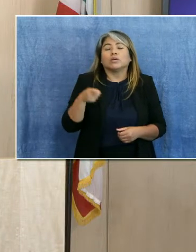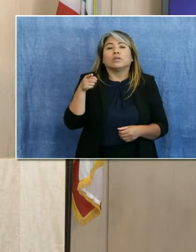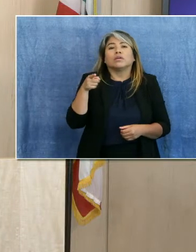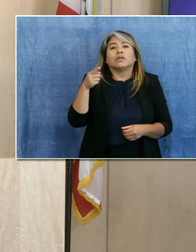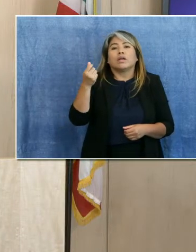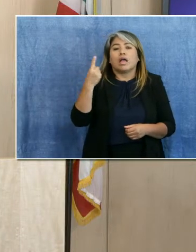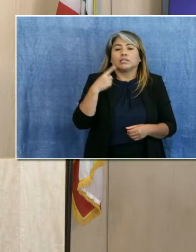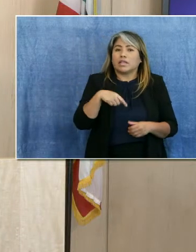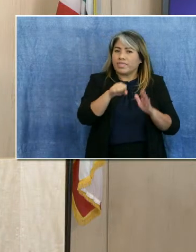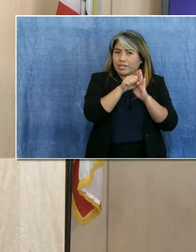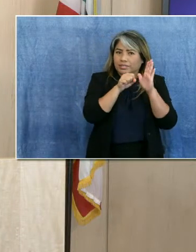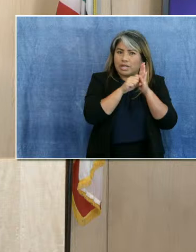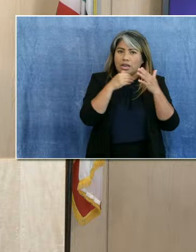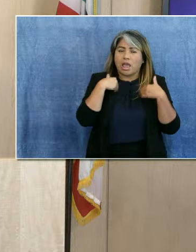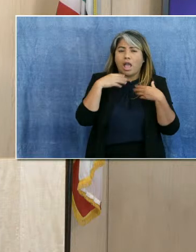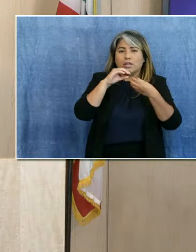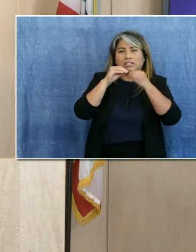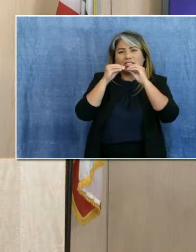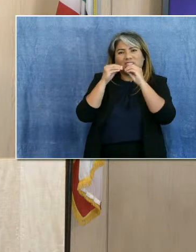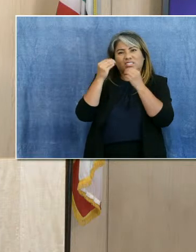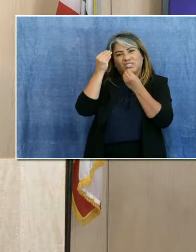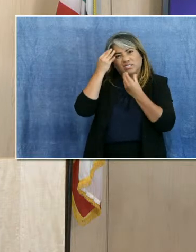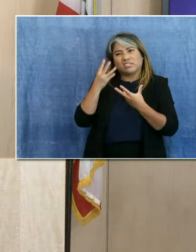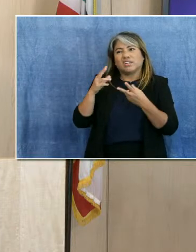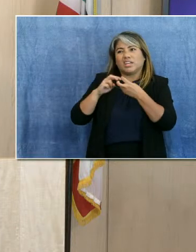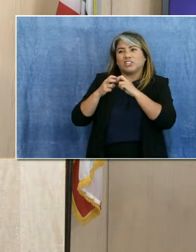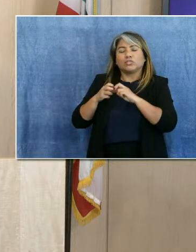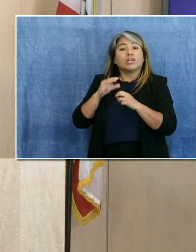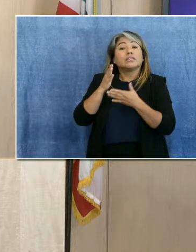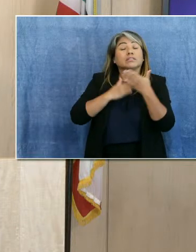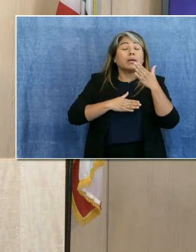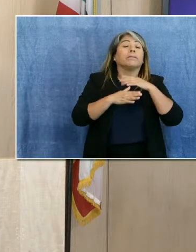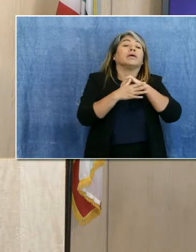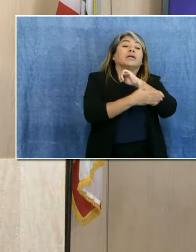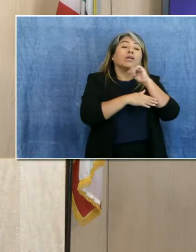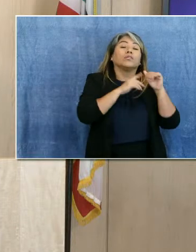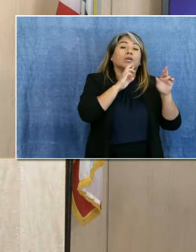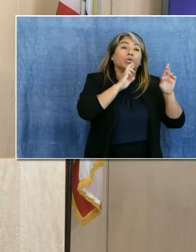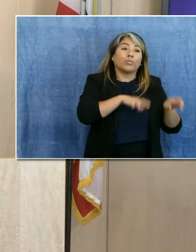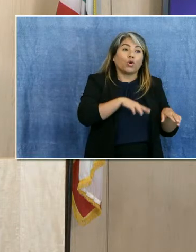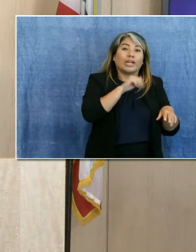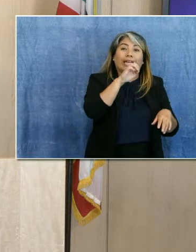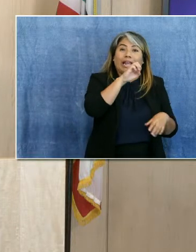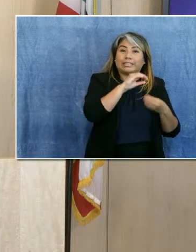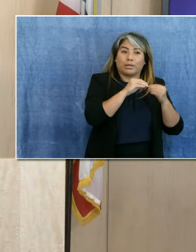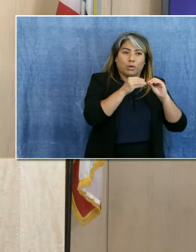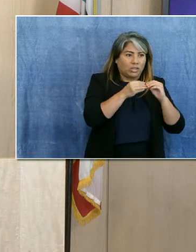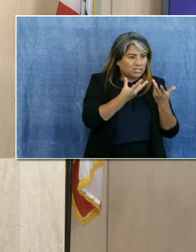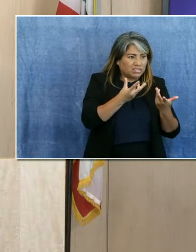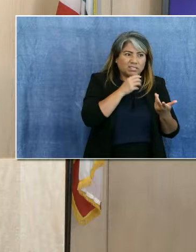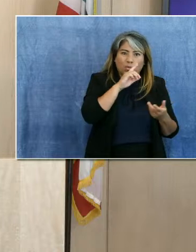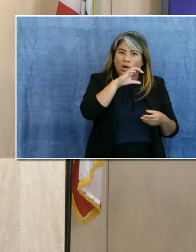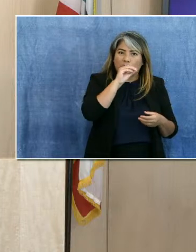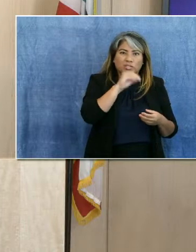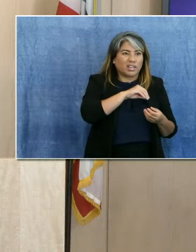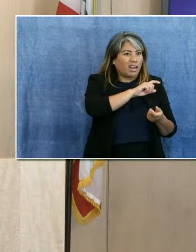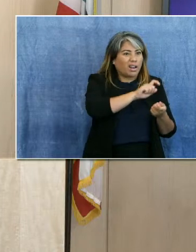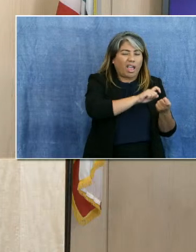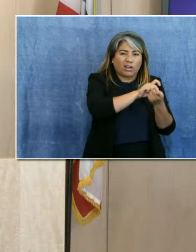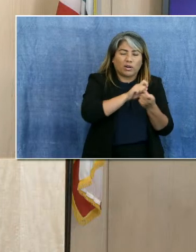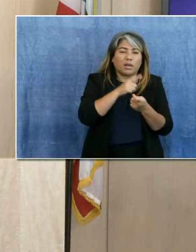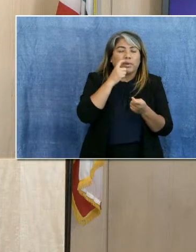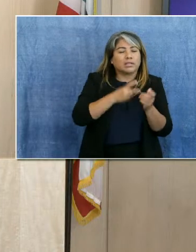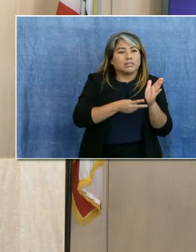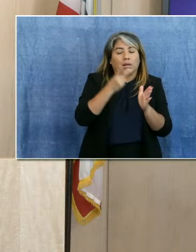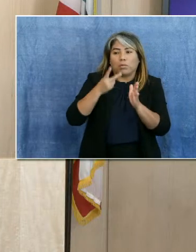asks, the state had data issues and some counties are reporting case numbers that may not be 100% accurate due to duplicate